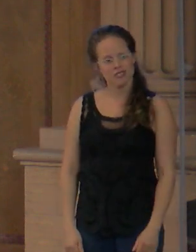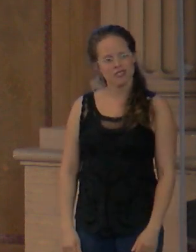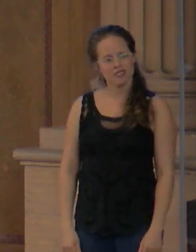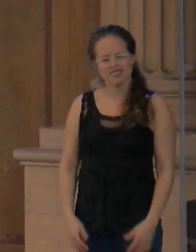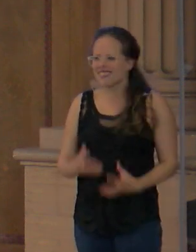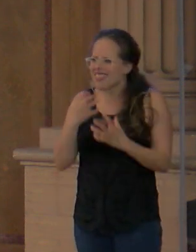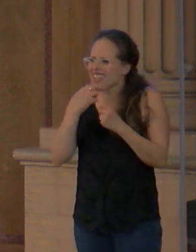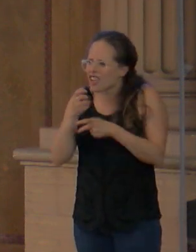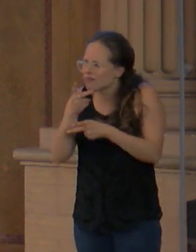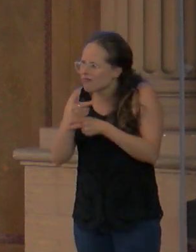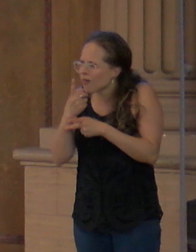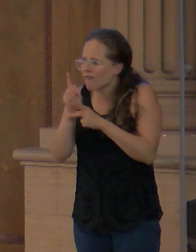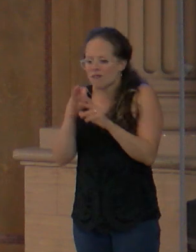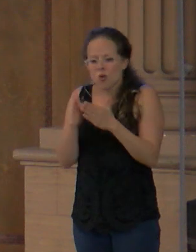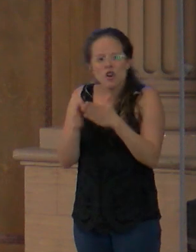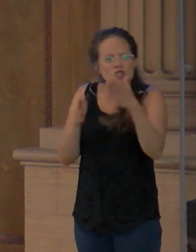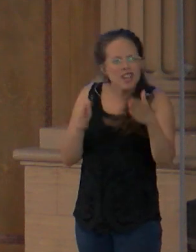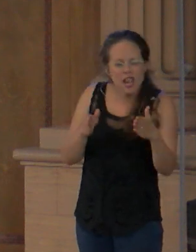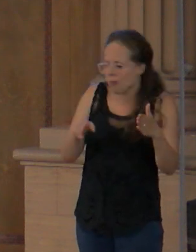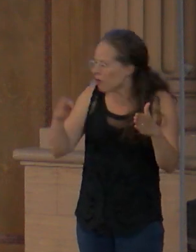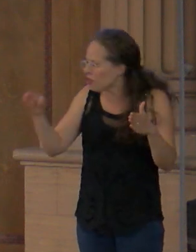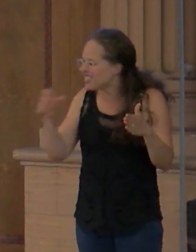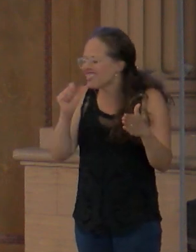neighbors, not just for themselves.